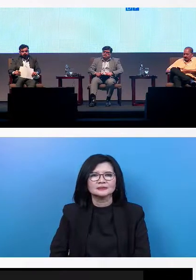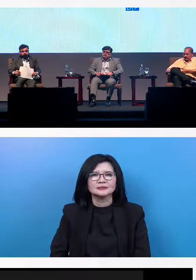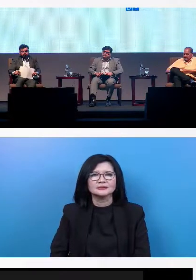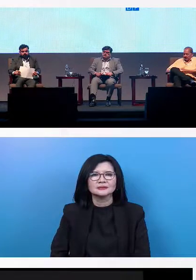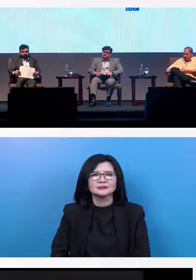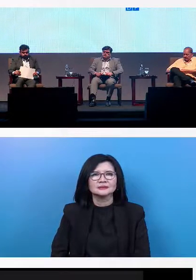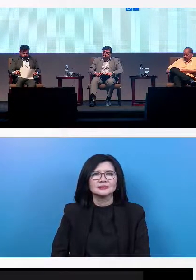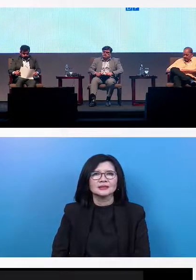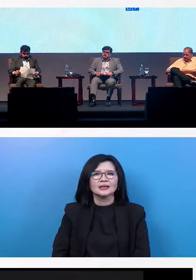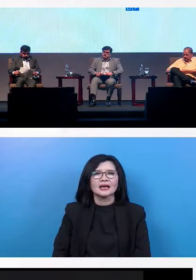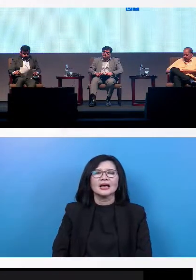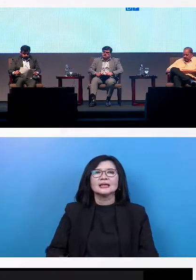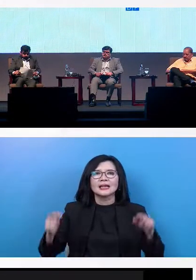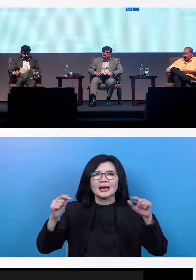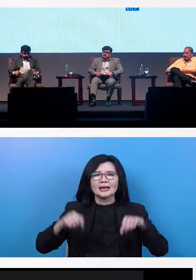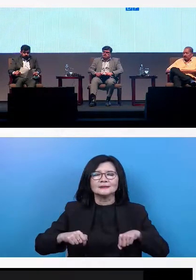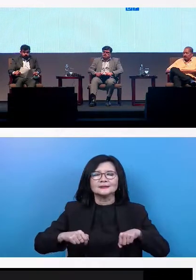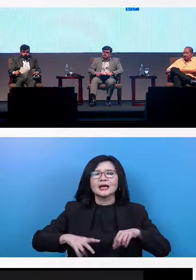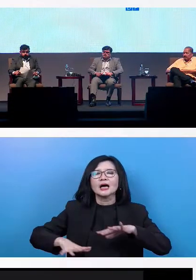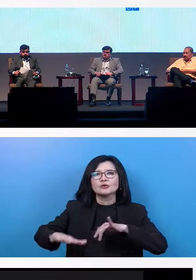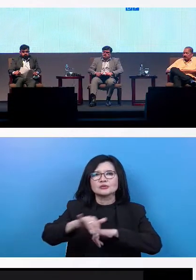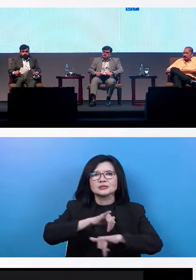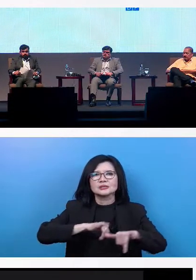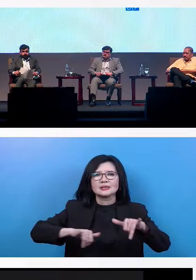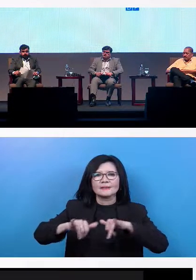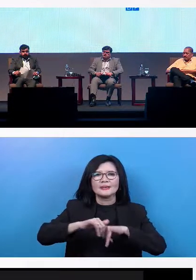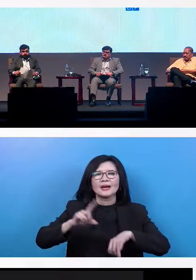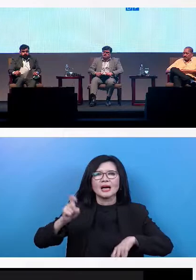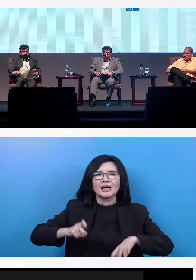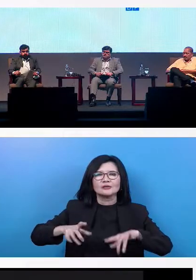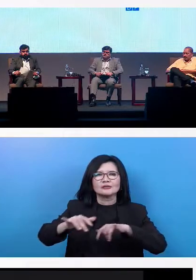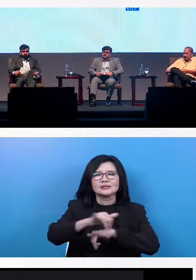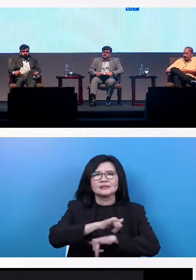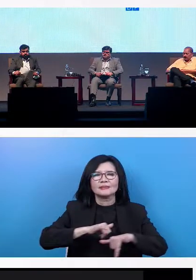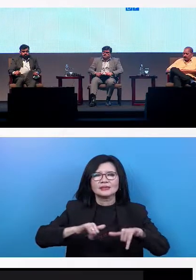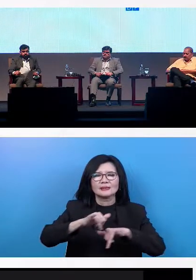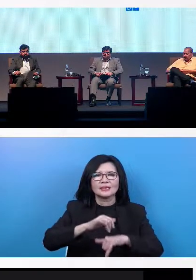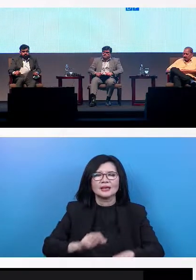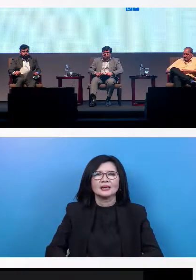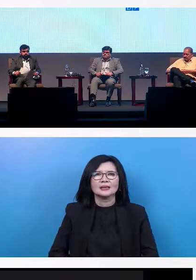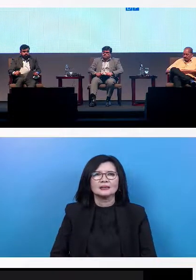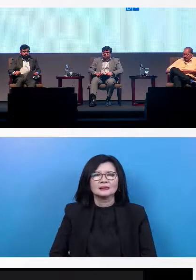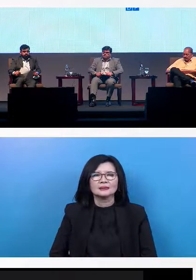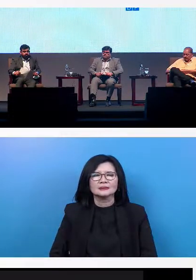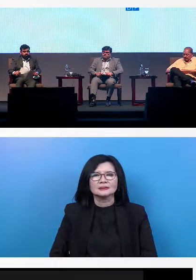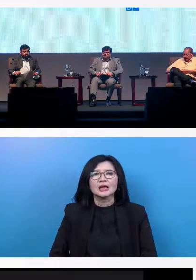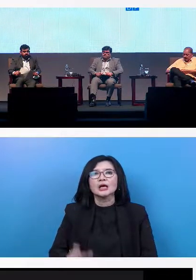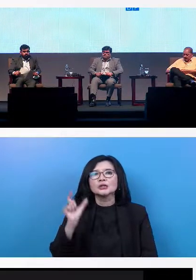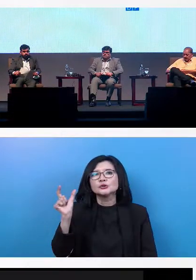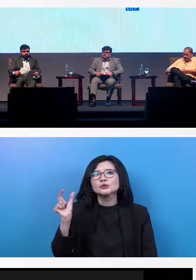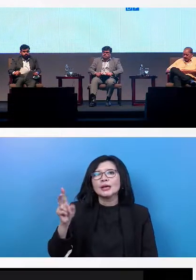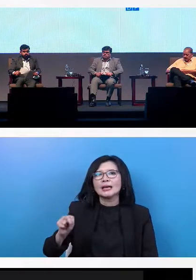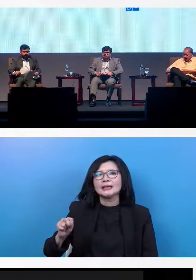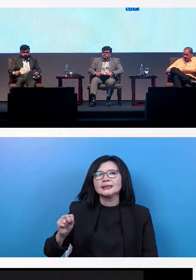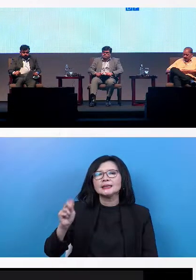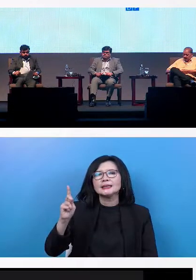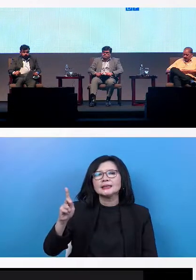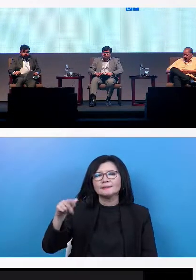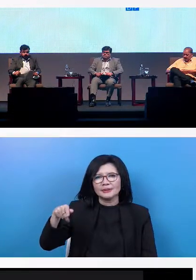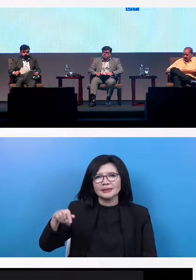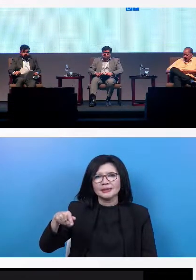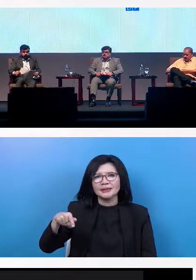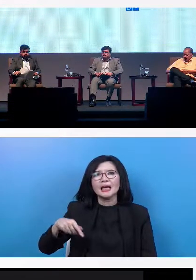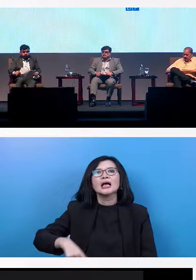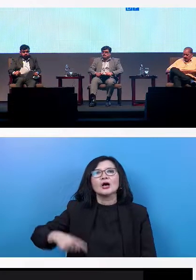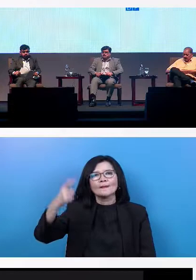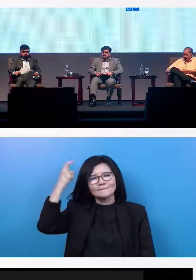as ICMIF and UNDRR. I do think people need to think differently. They can't carry